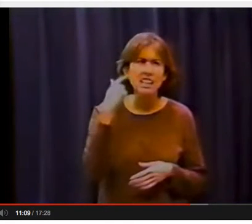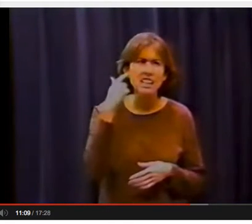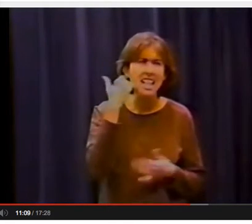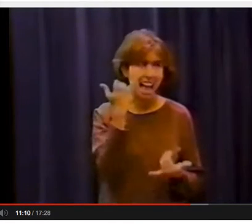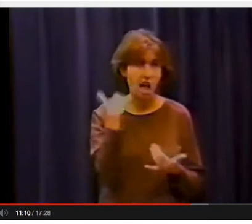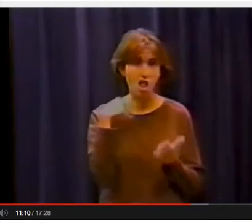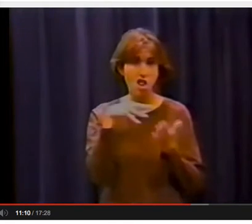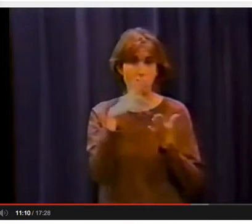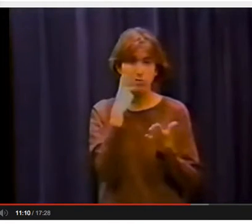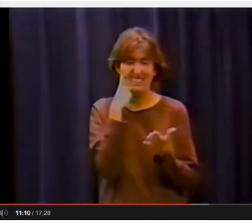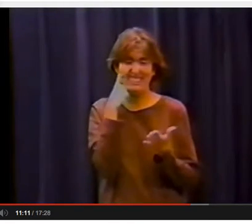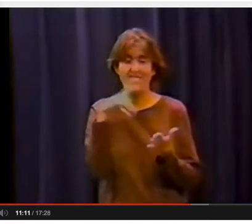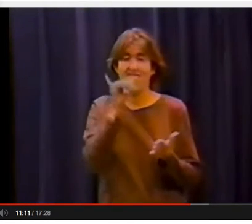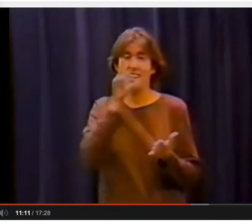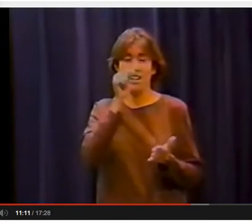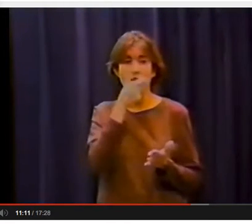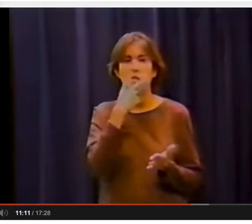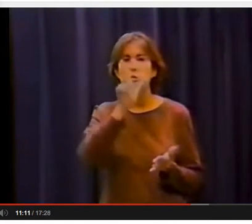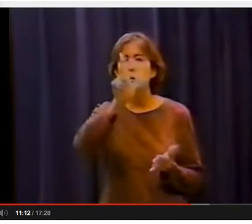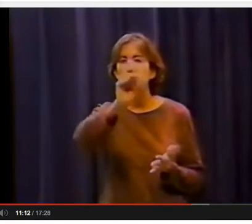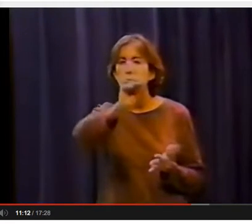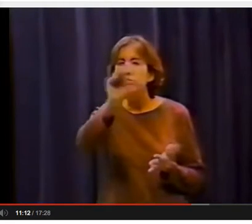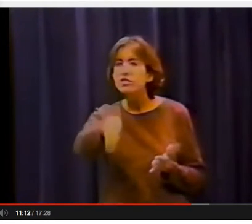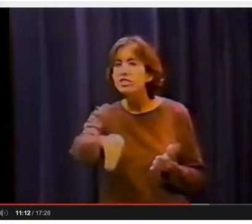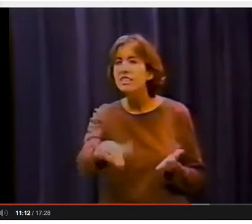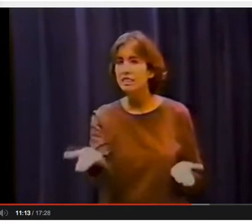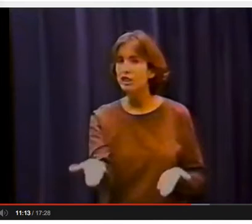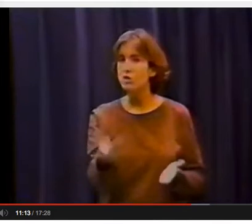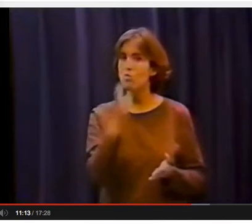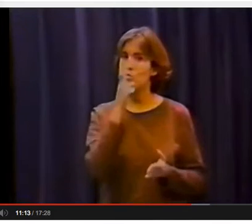We have a lot of kids here.